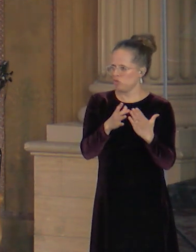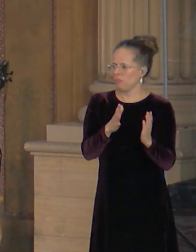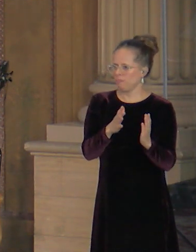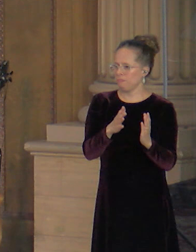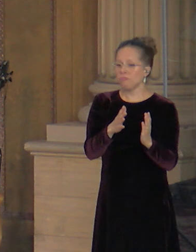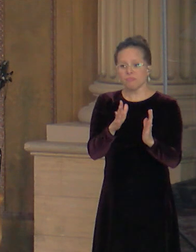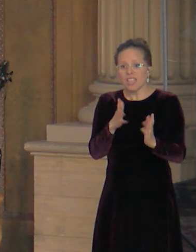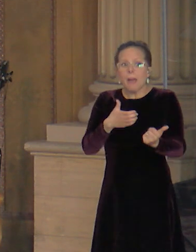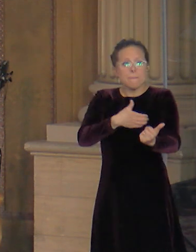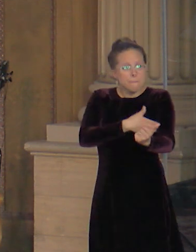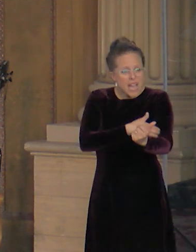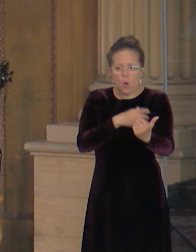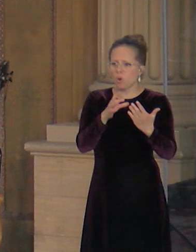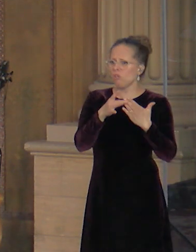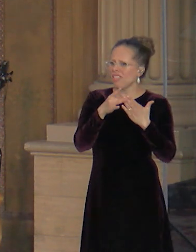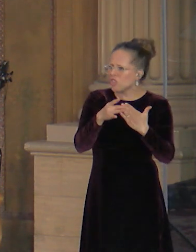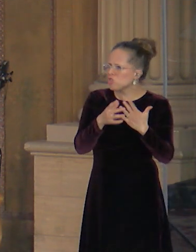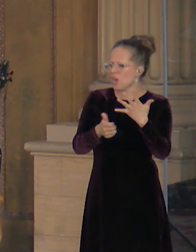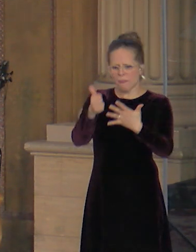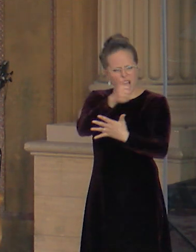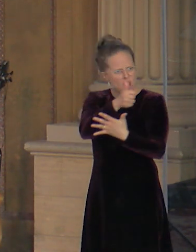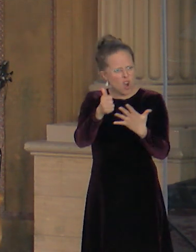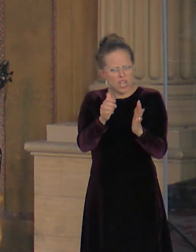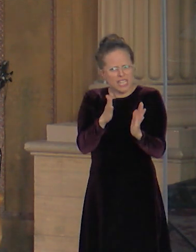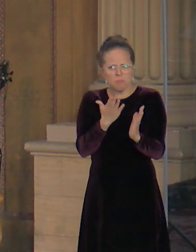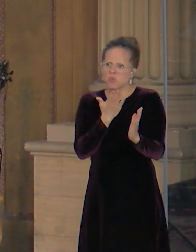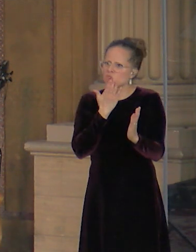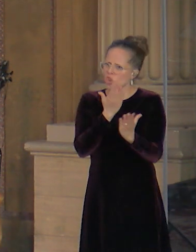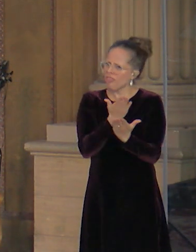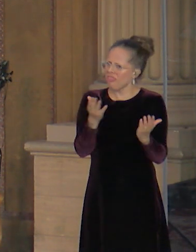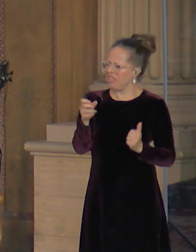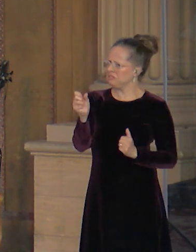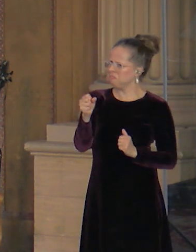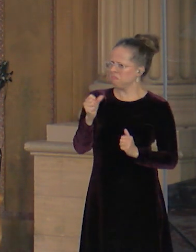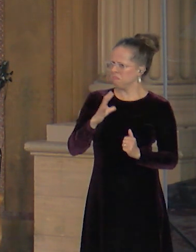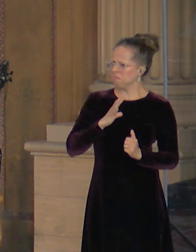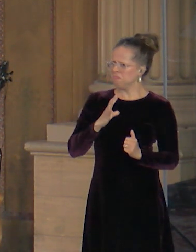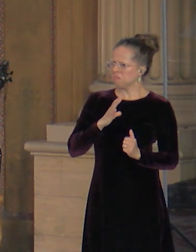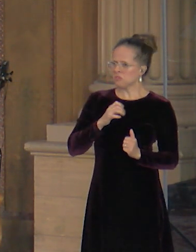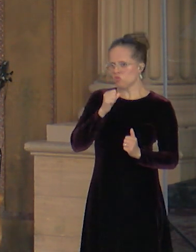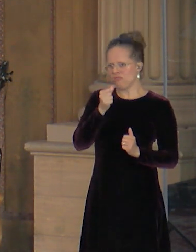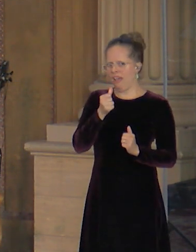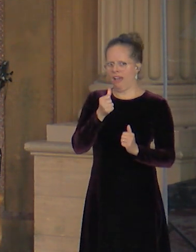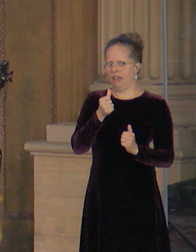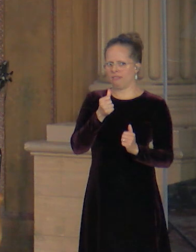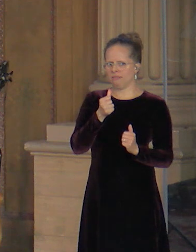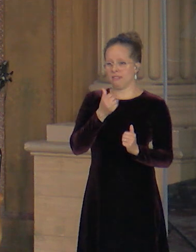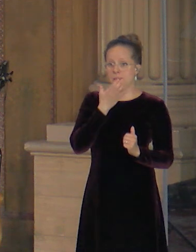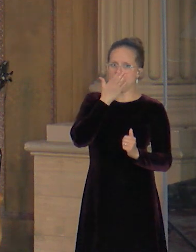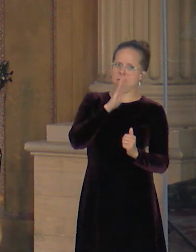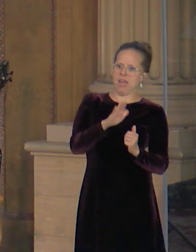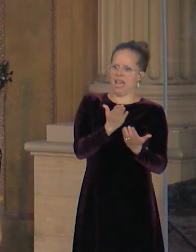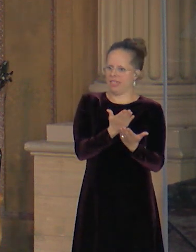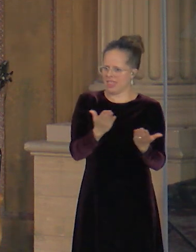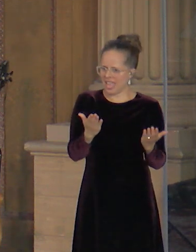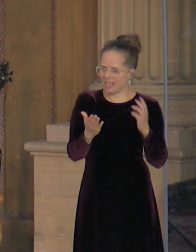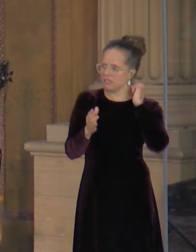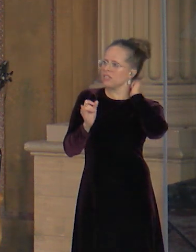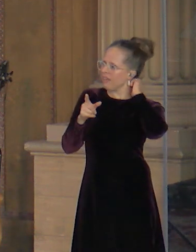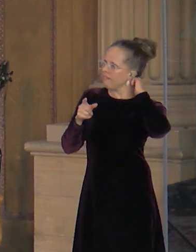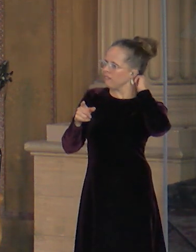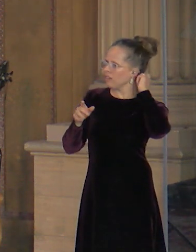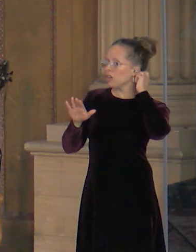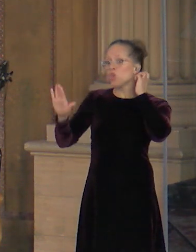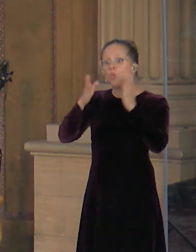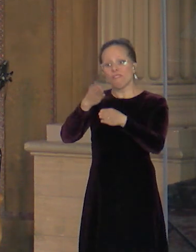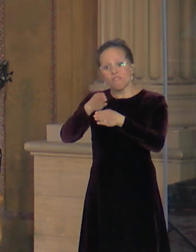and leadership and hierarchy are all good things those are not innately evil things I mean if you devote your life to working in a field it